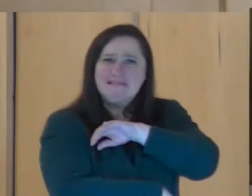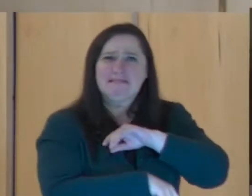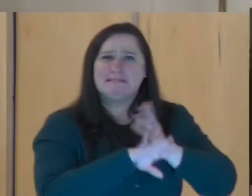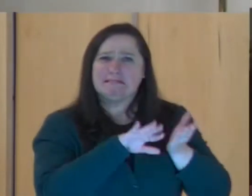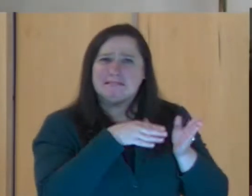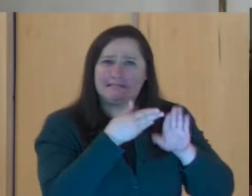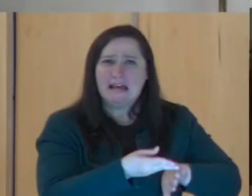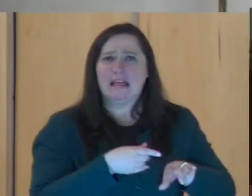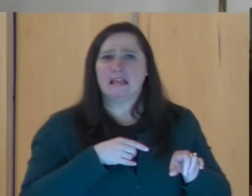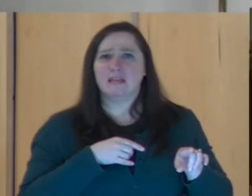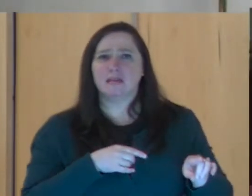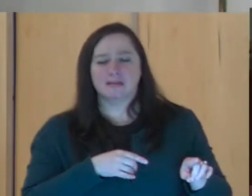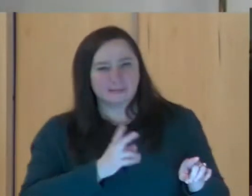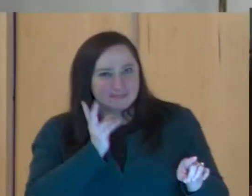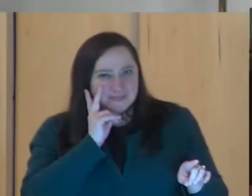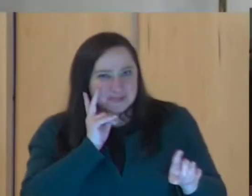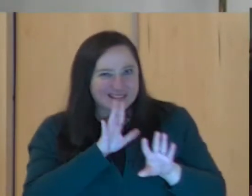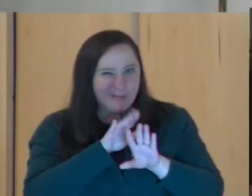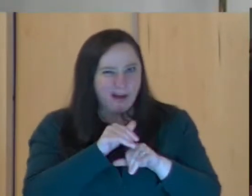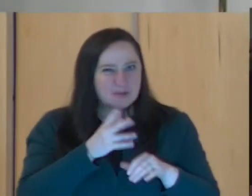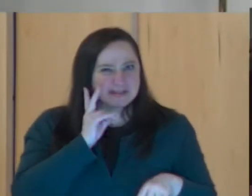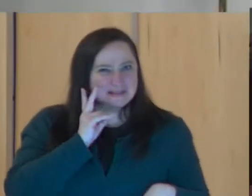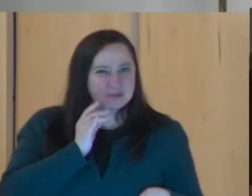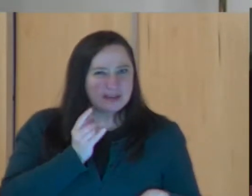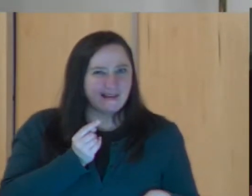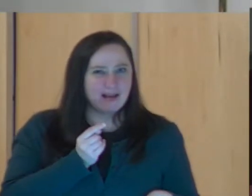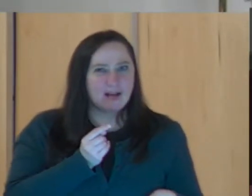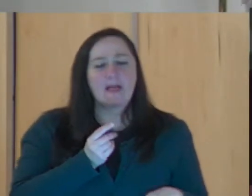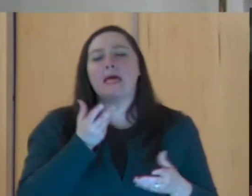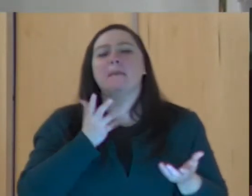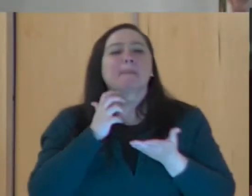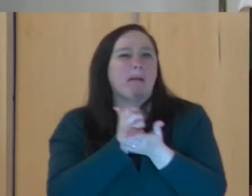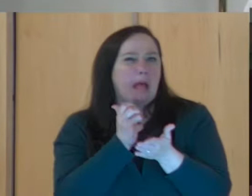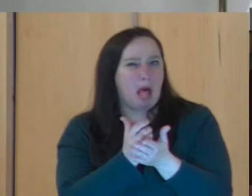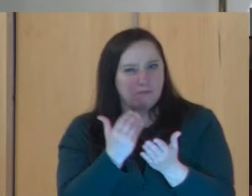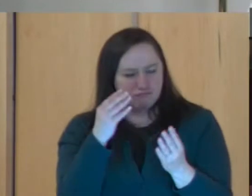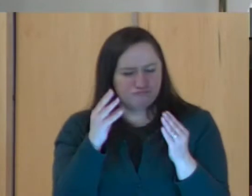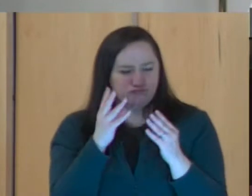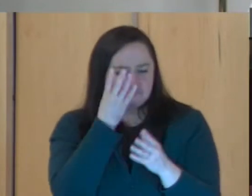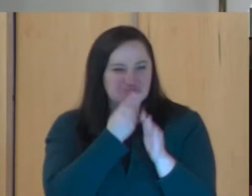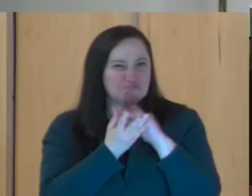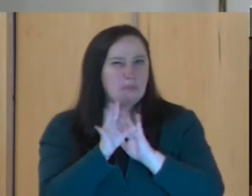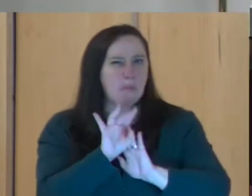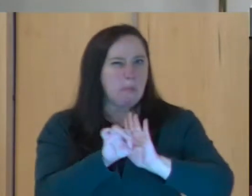Are you seeing the hypocrisy there? It might help if you know more of the backstory.